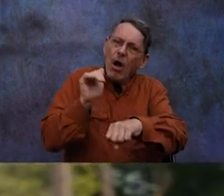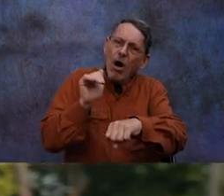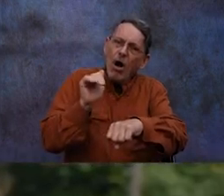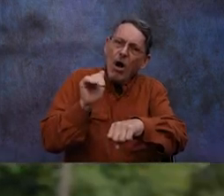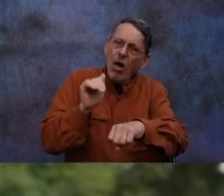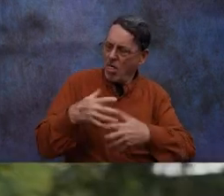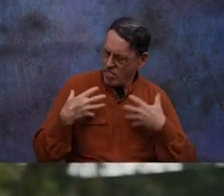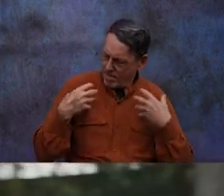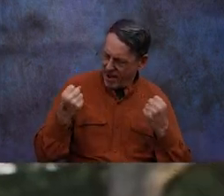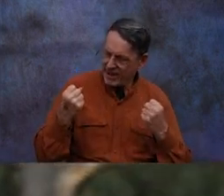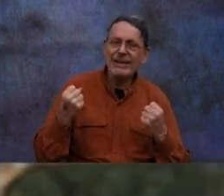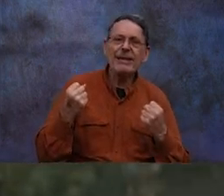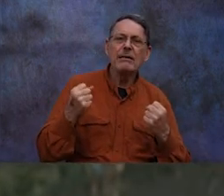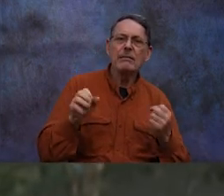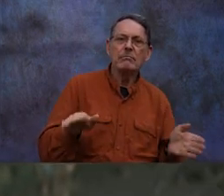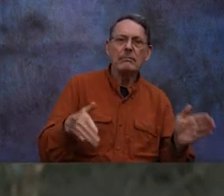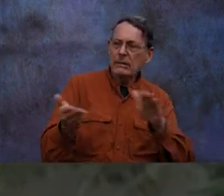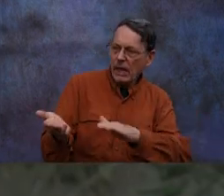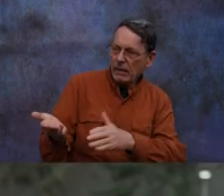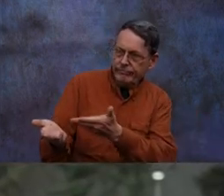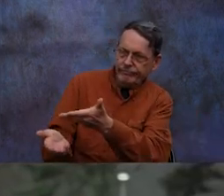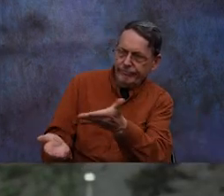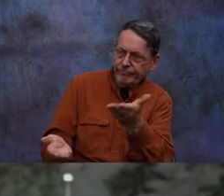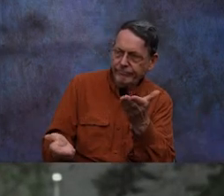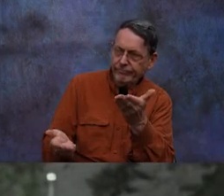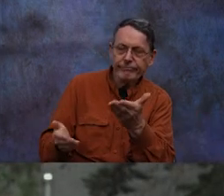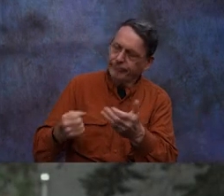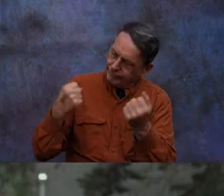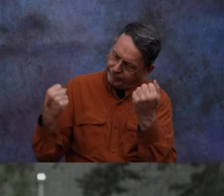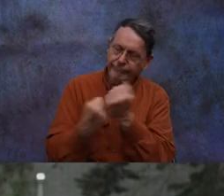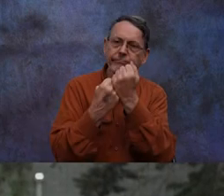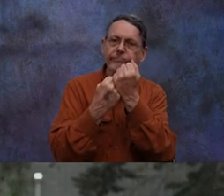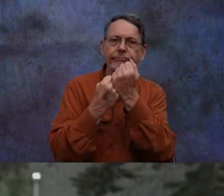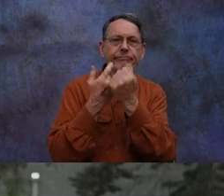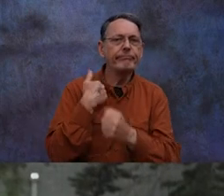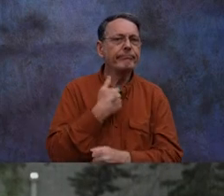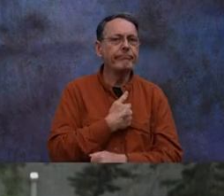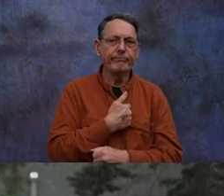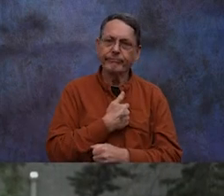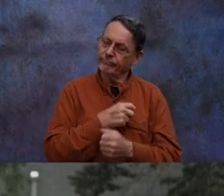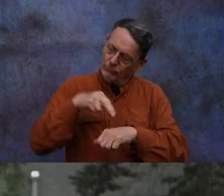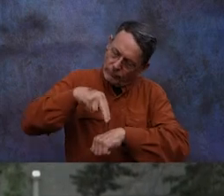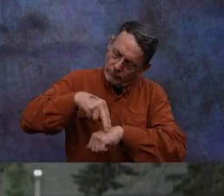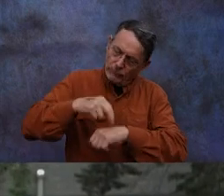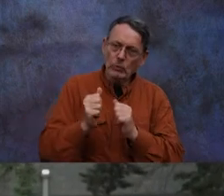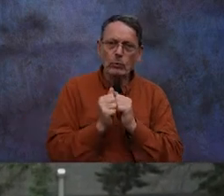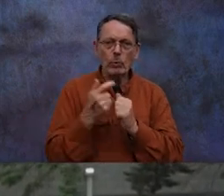And I call on the mighty death to stand with